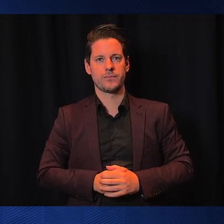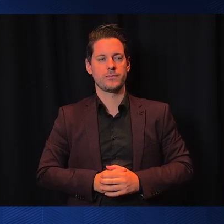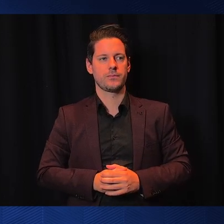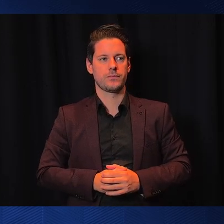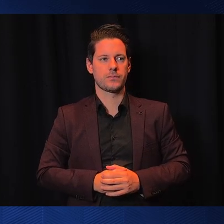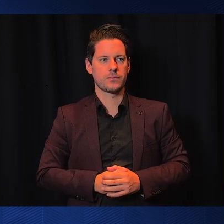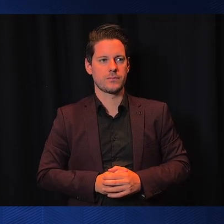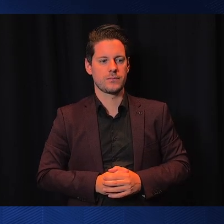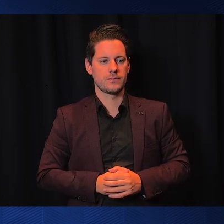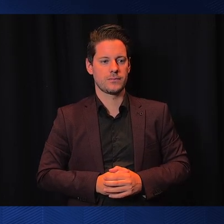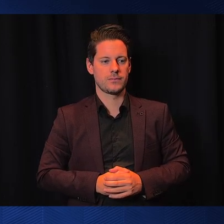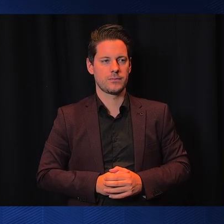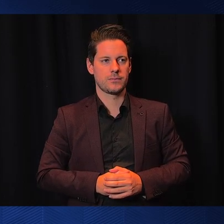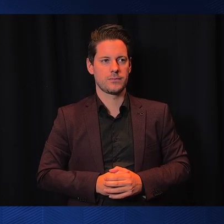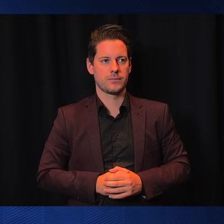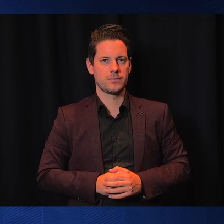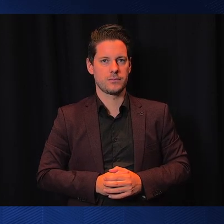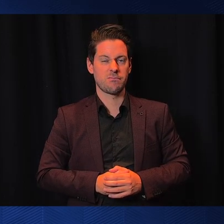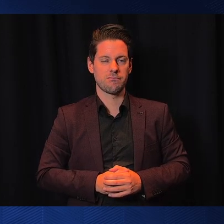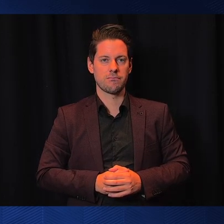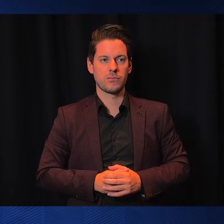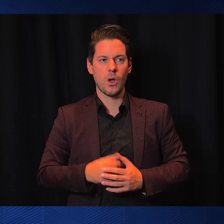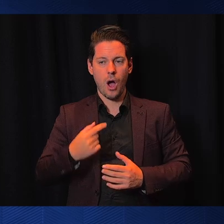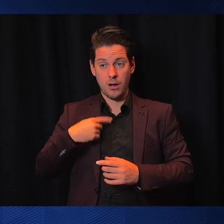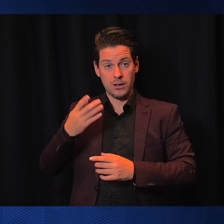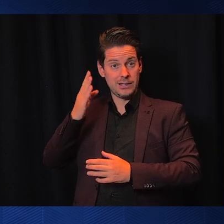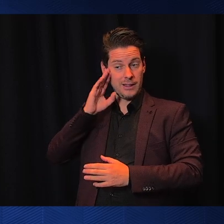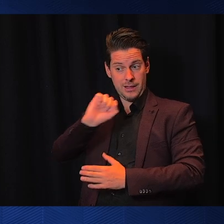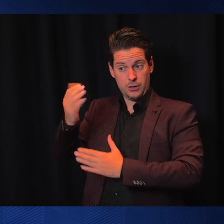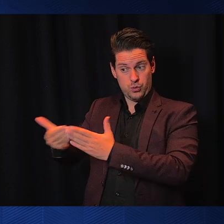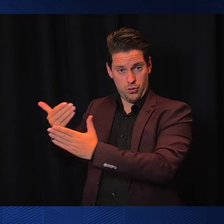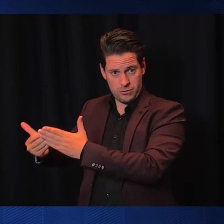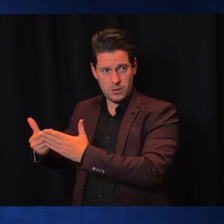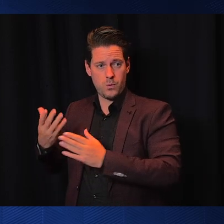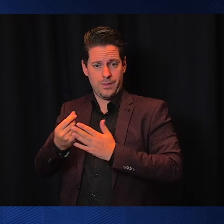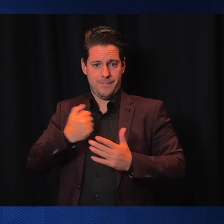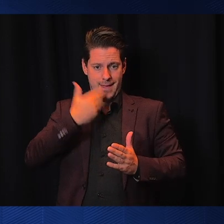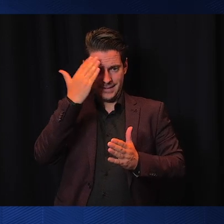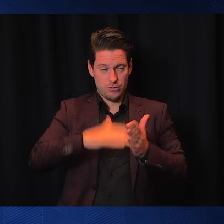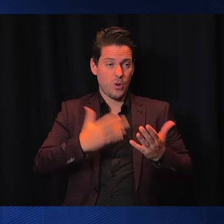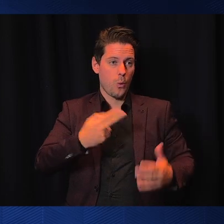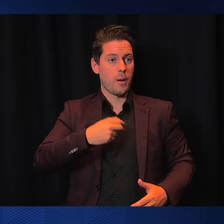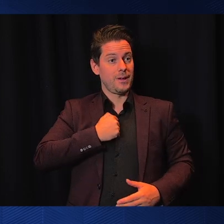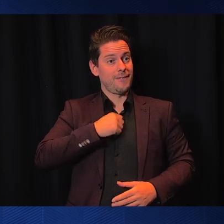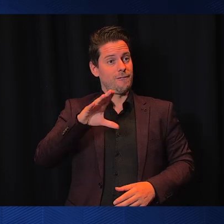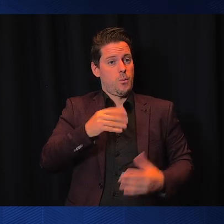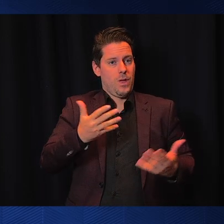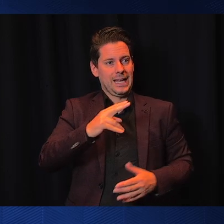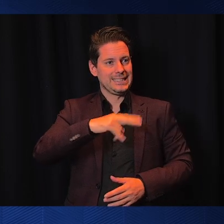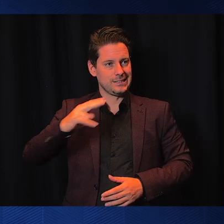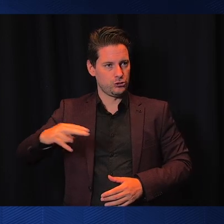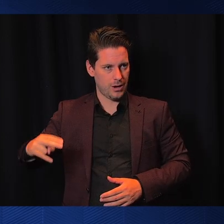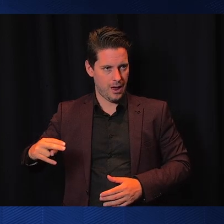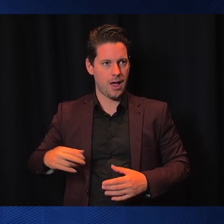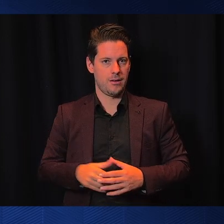commentary and accounting for my own experience. Now, Indonesia, my country, as you're probably aware, have